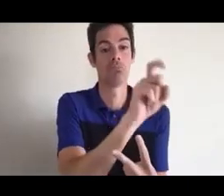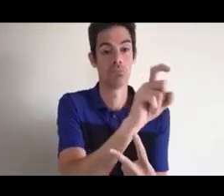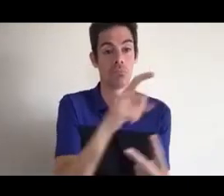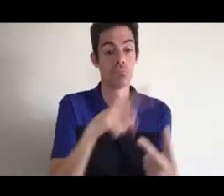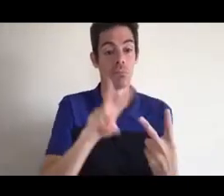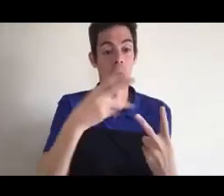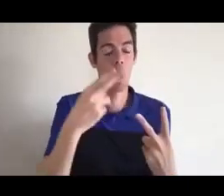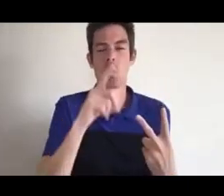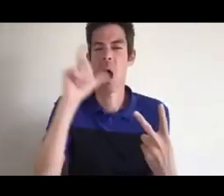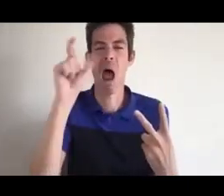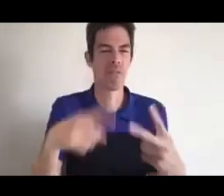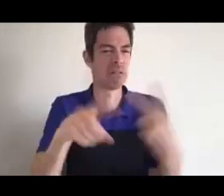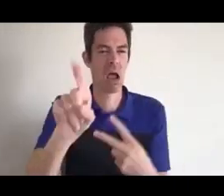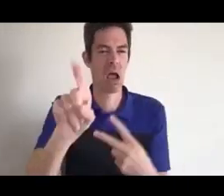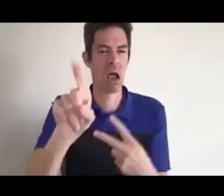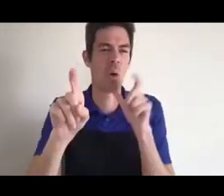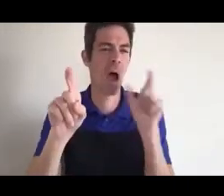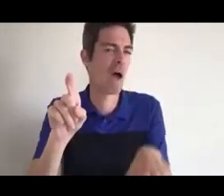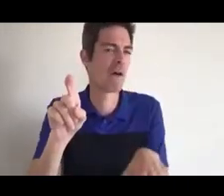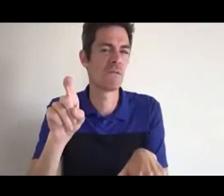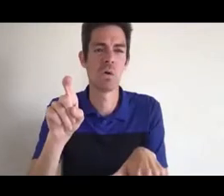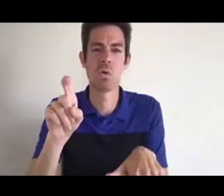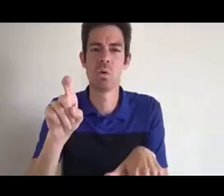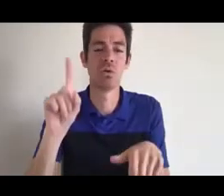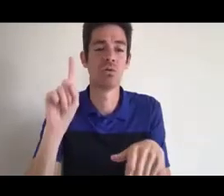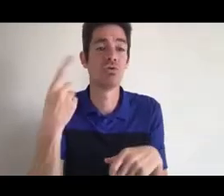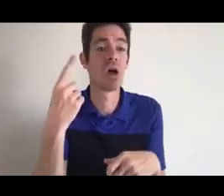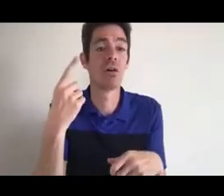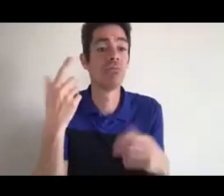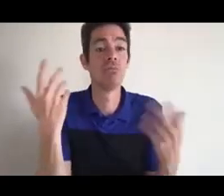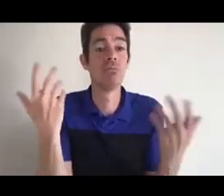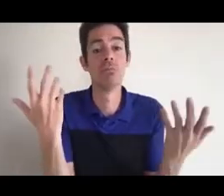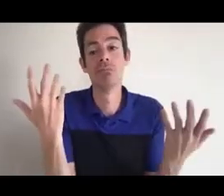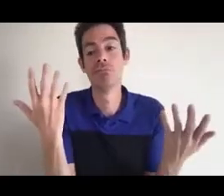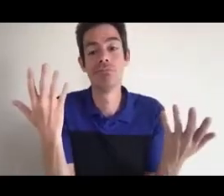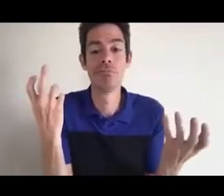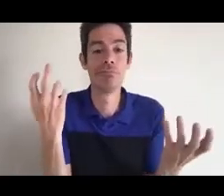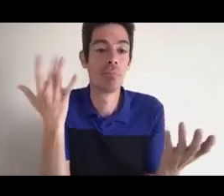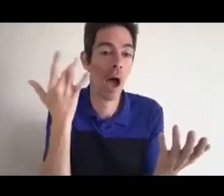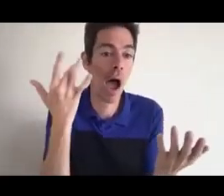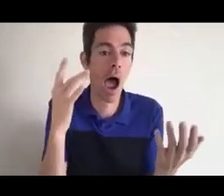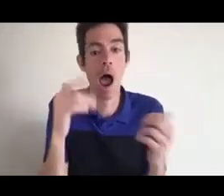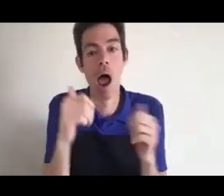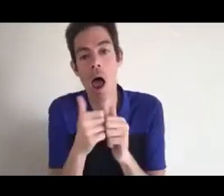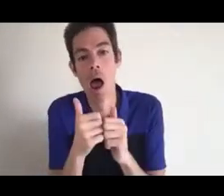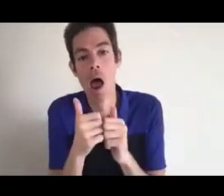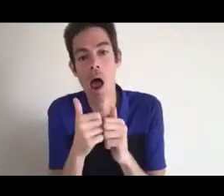if it's a yes, no question, I usually start with a question mark. But if you start with a WH, you don't have to have the